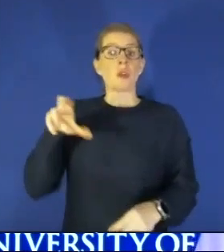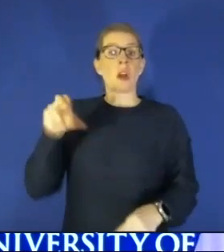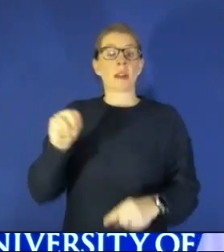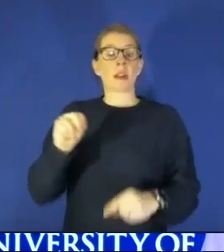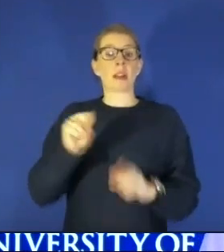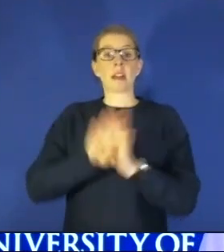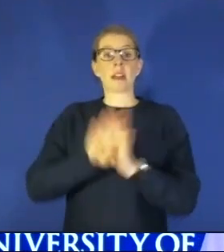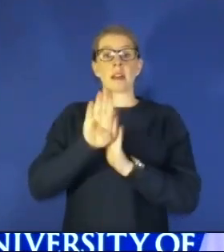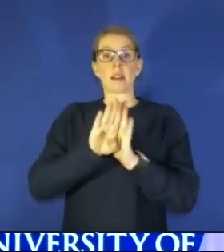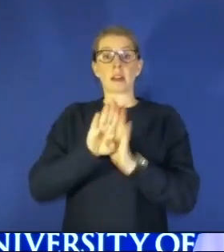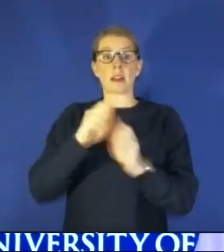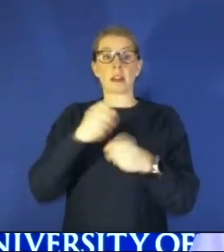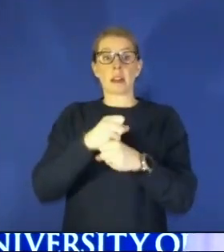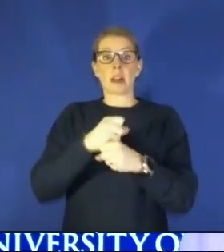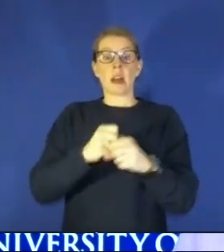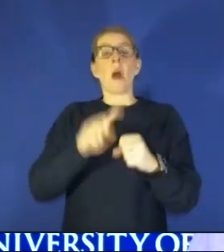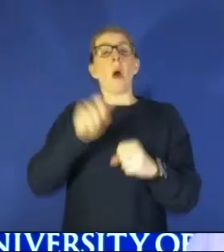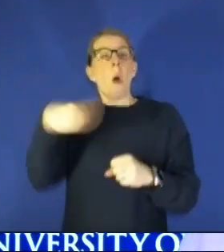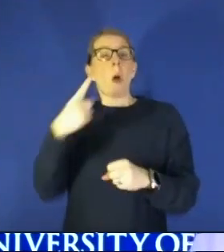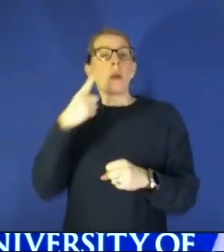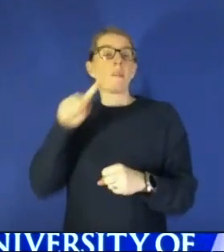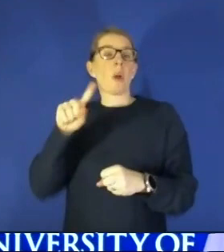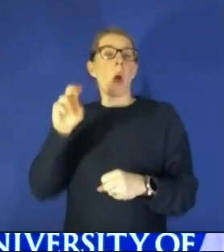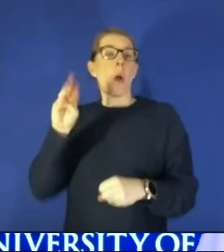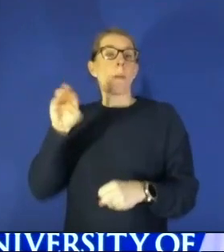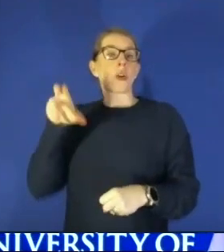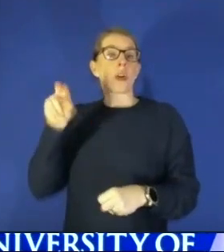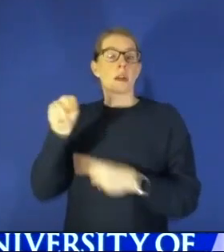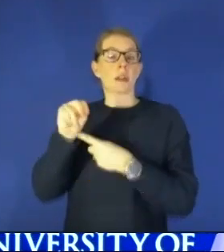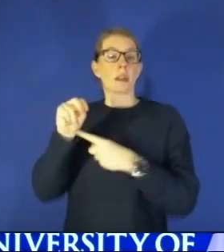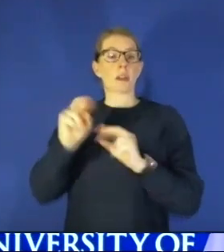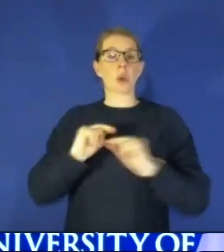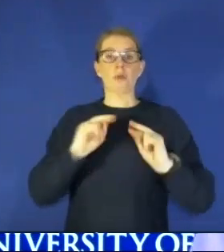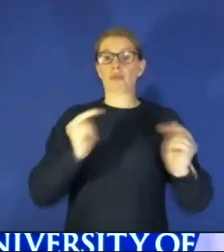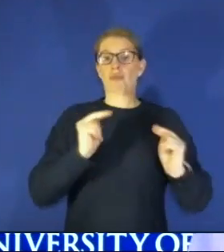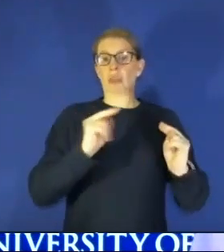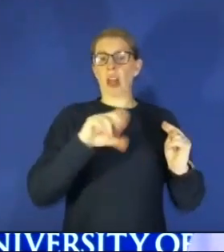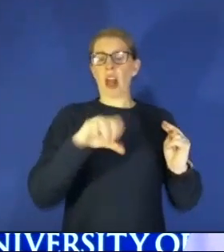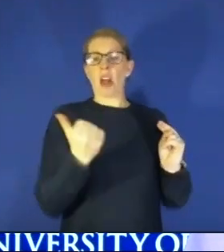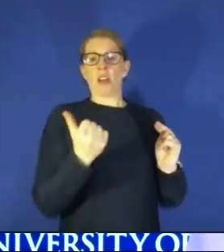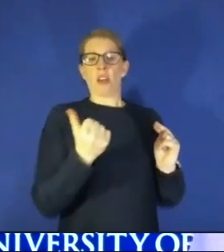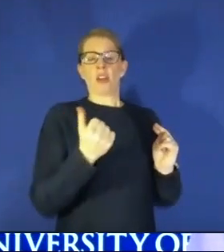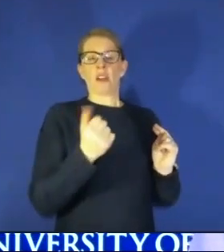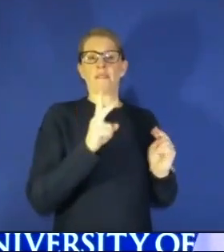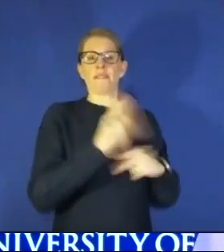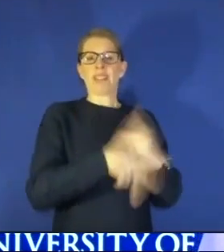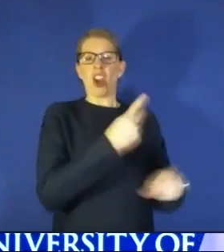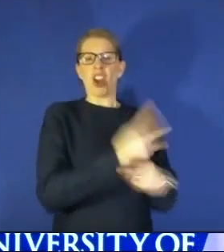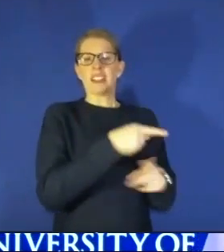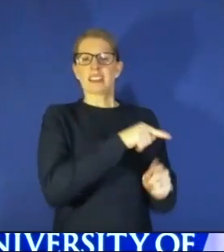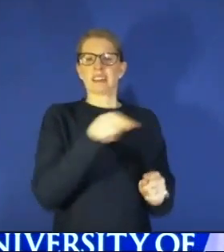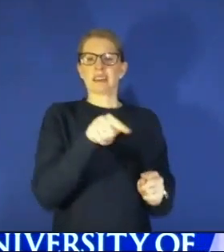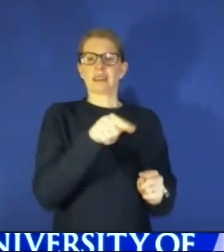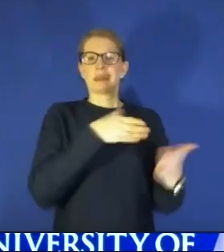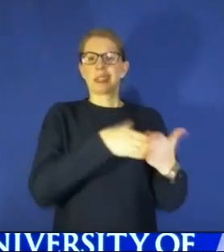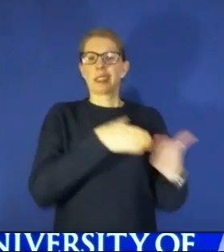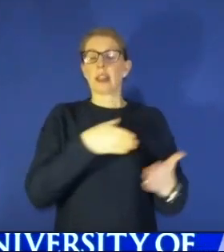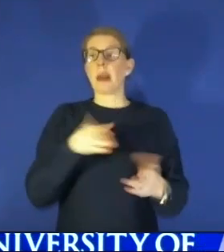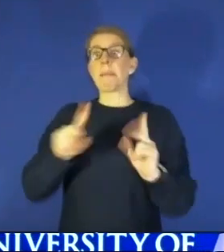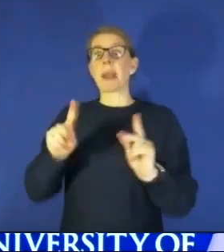to Omicron. With no neutralizing antibodies to any of the other variants. However, those other people that had been vaccinated